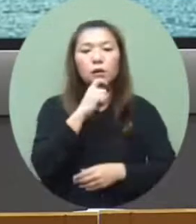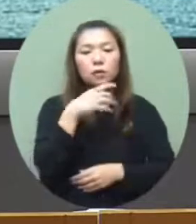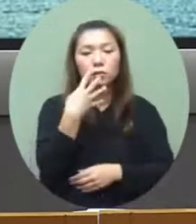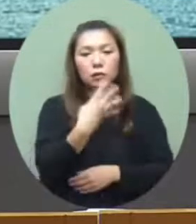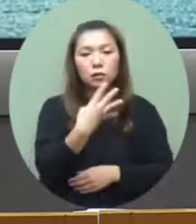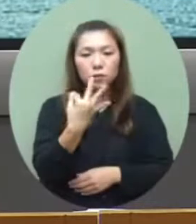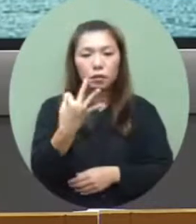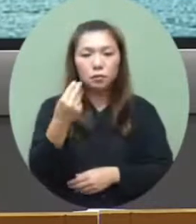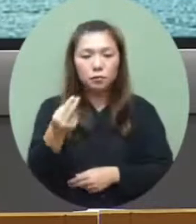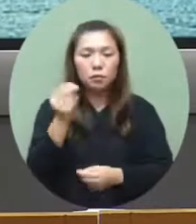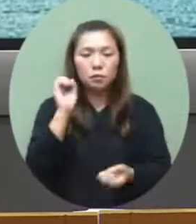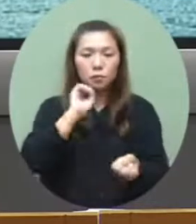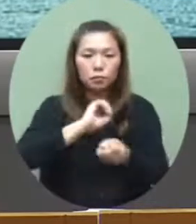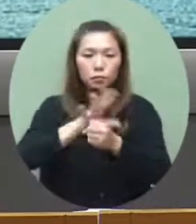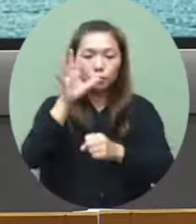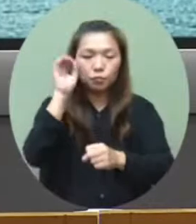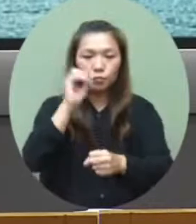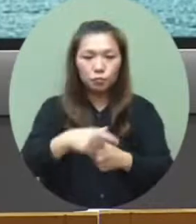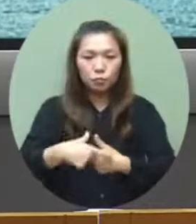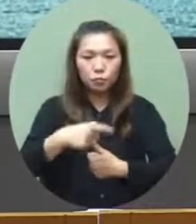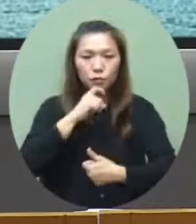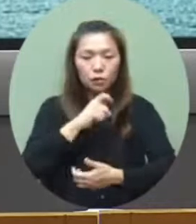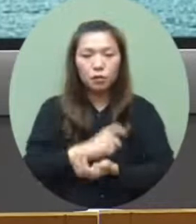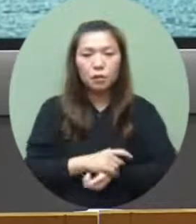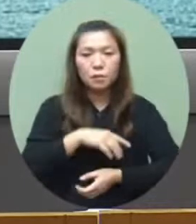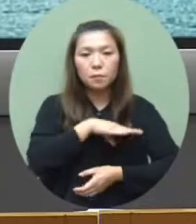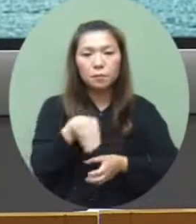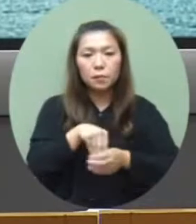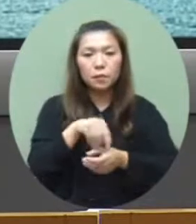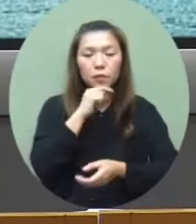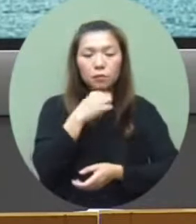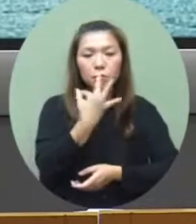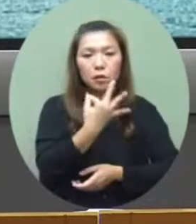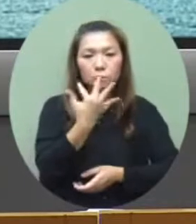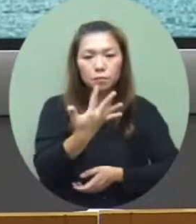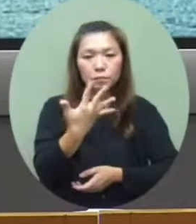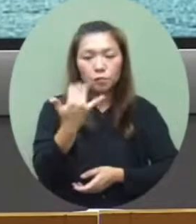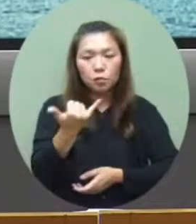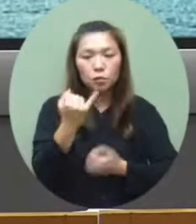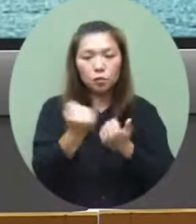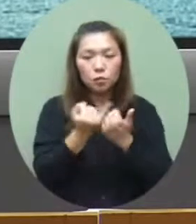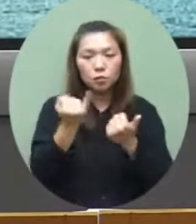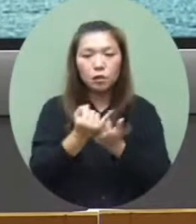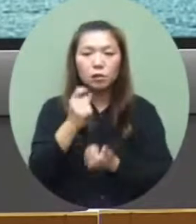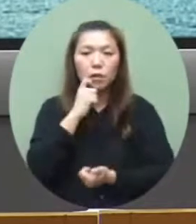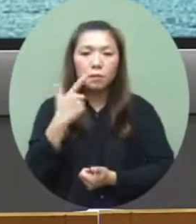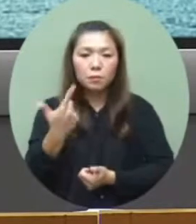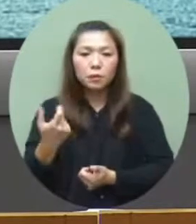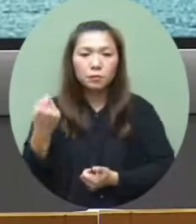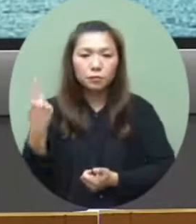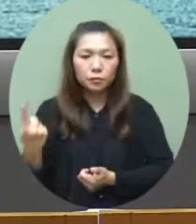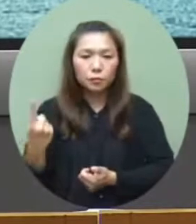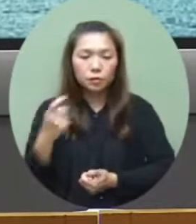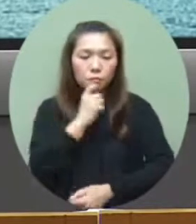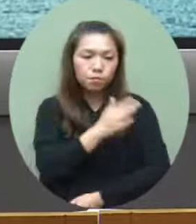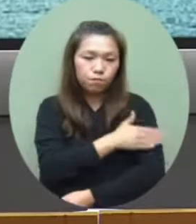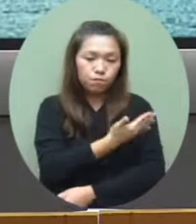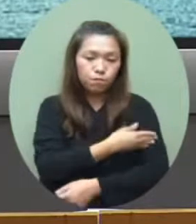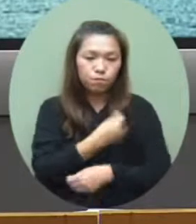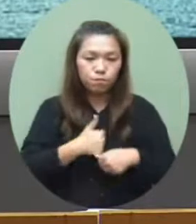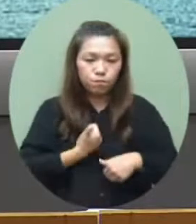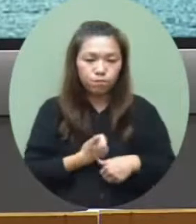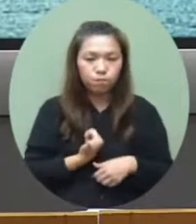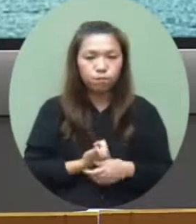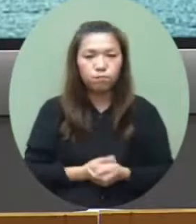received 437 positive cases from 330 schools, including 356 students and